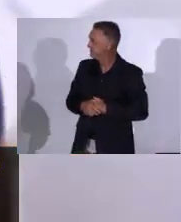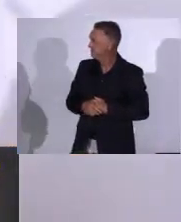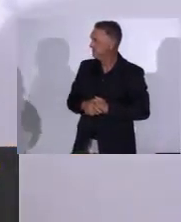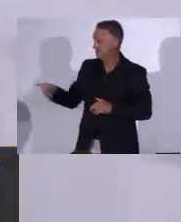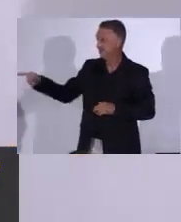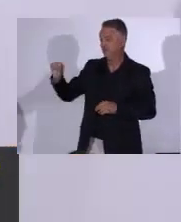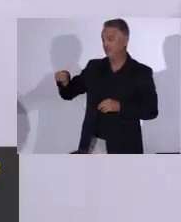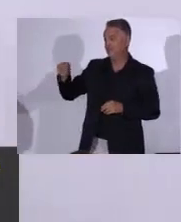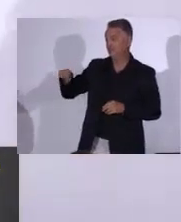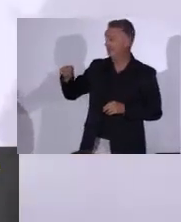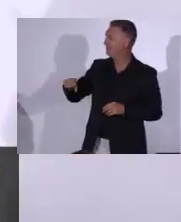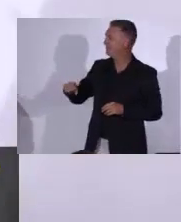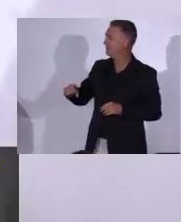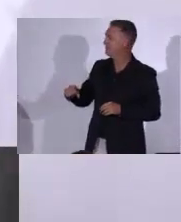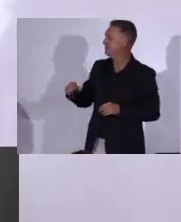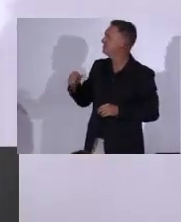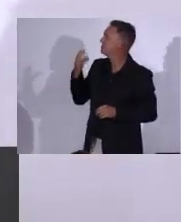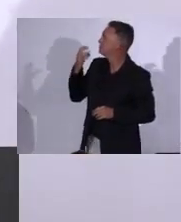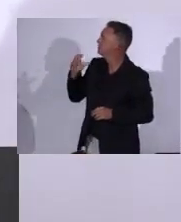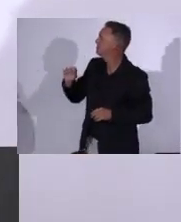I think I was just going to mention